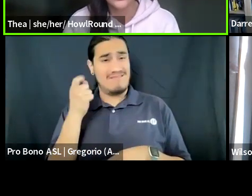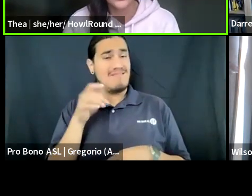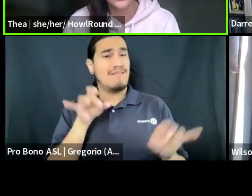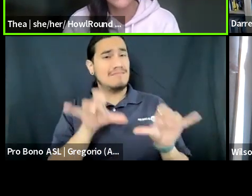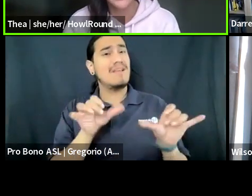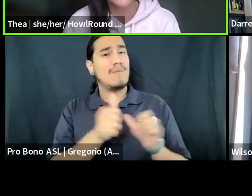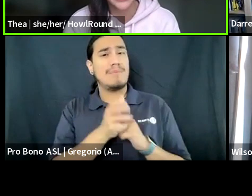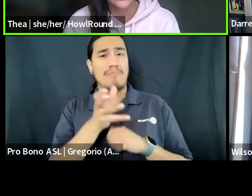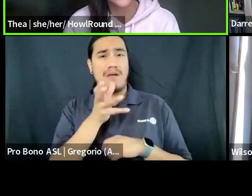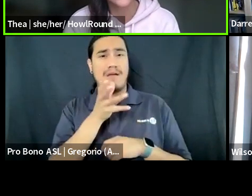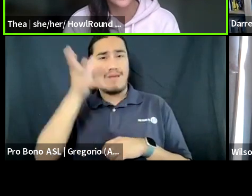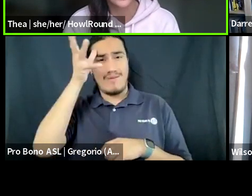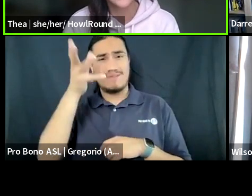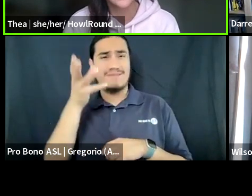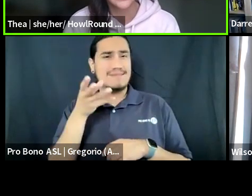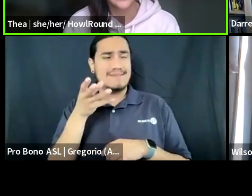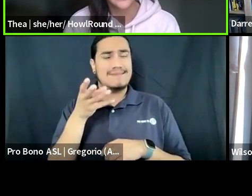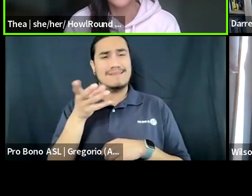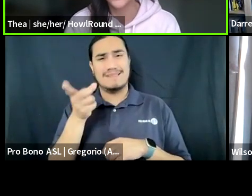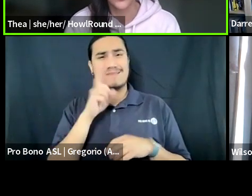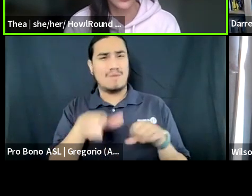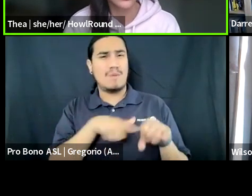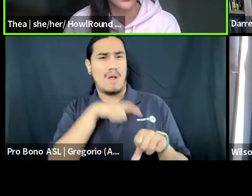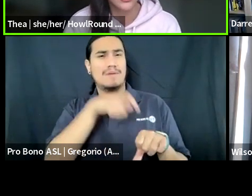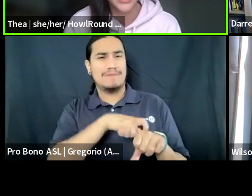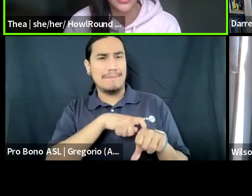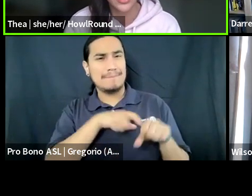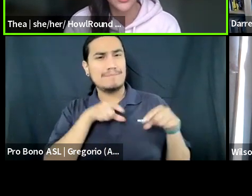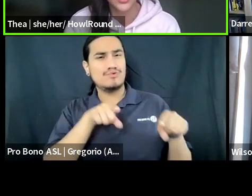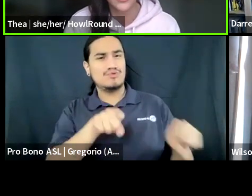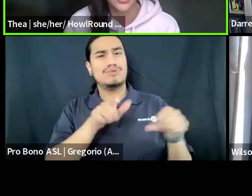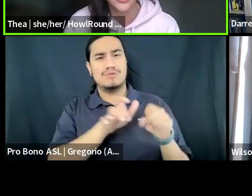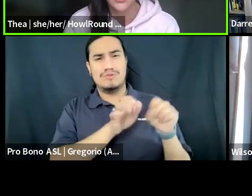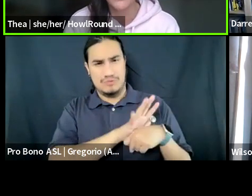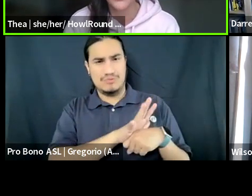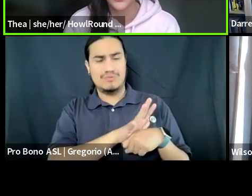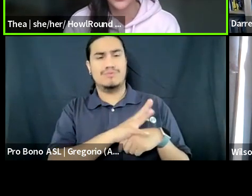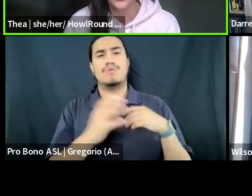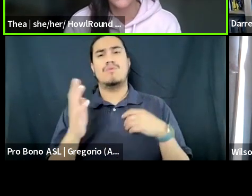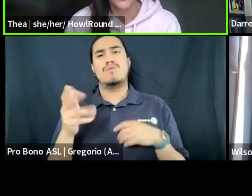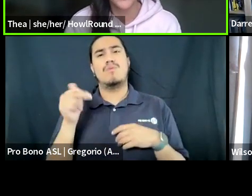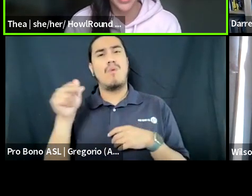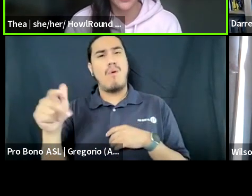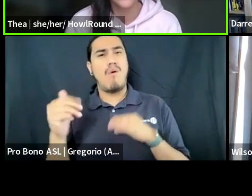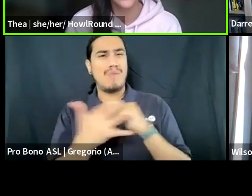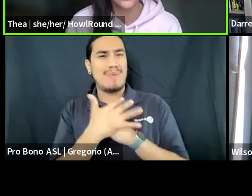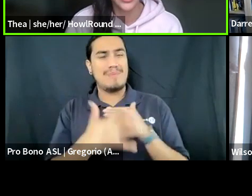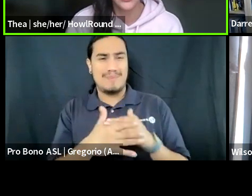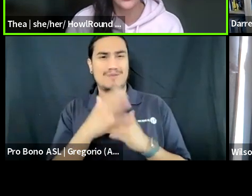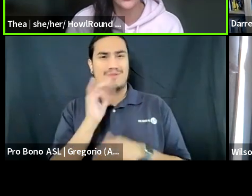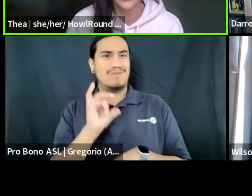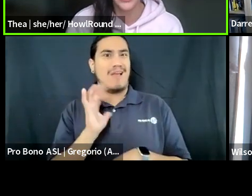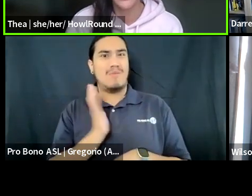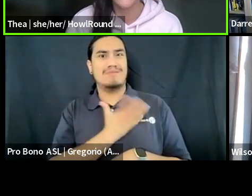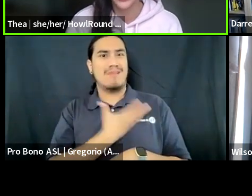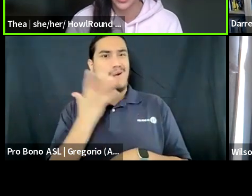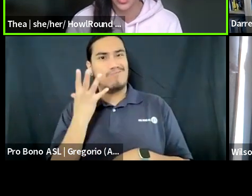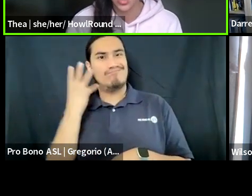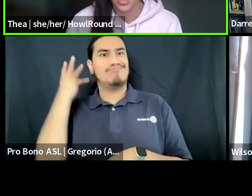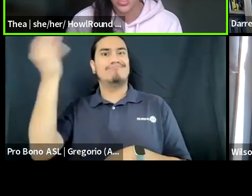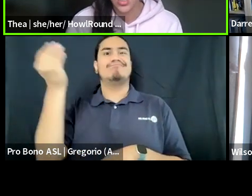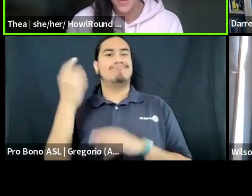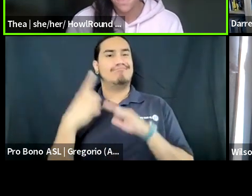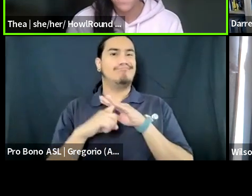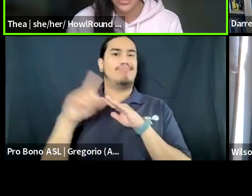in quarantine. We went to the beach to walk along the beach. That was sort of our escape from the house. And so I have